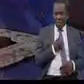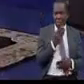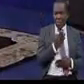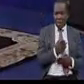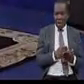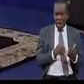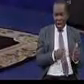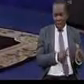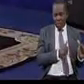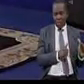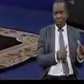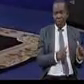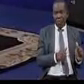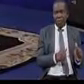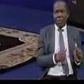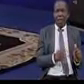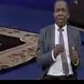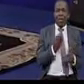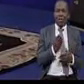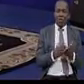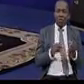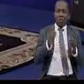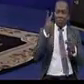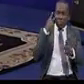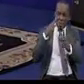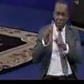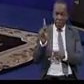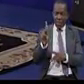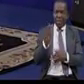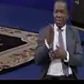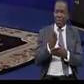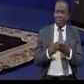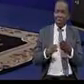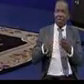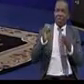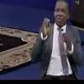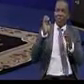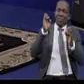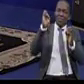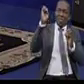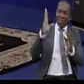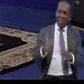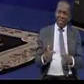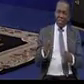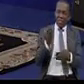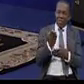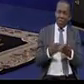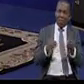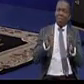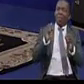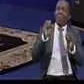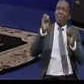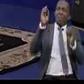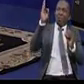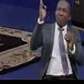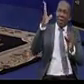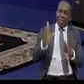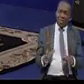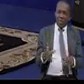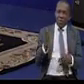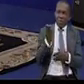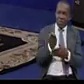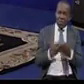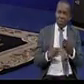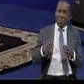some evangelists, some pastors and teachers. Now, you may not start at the